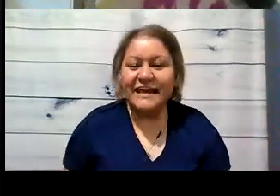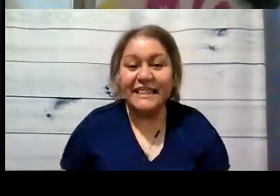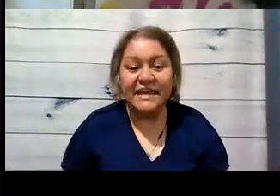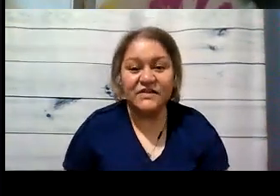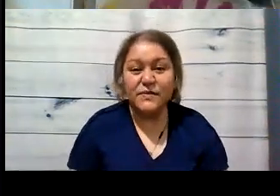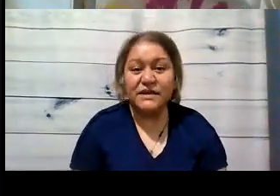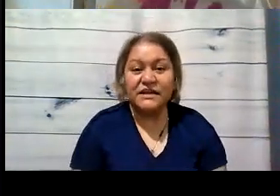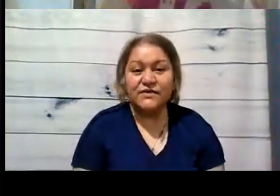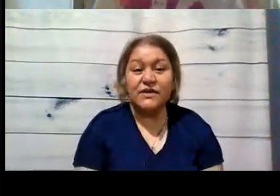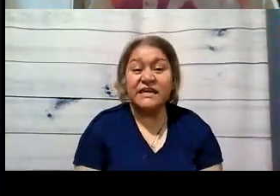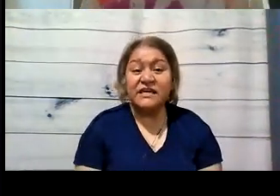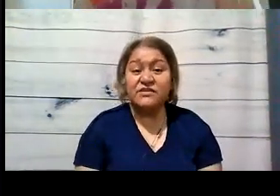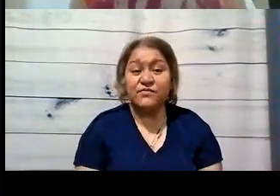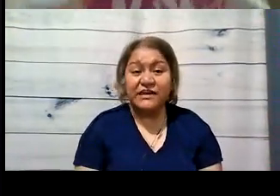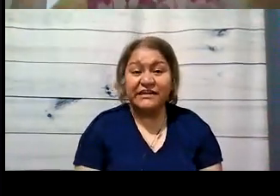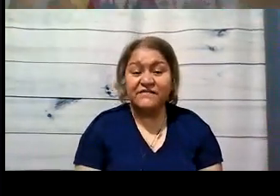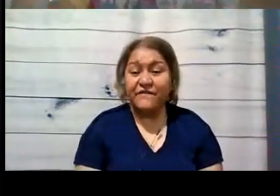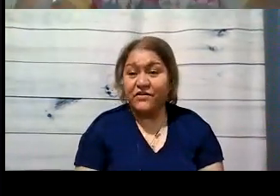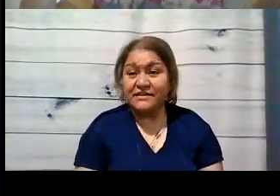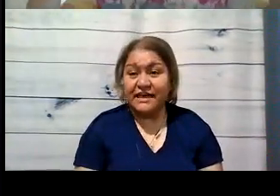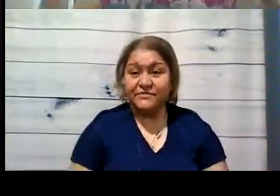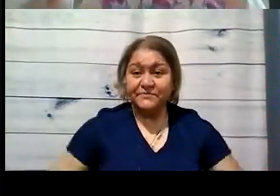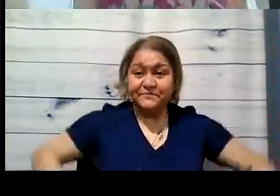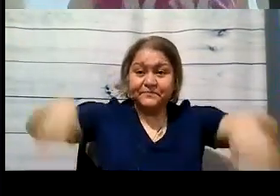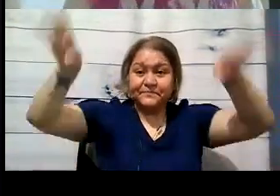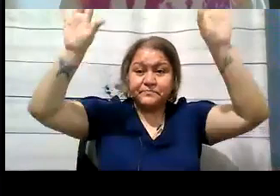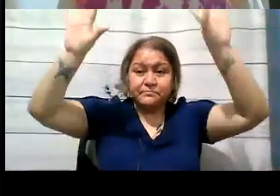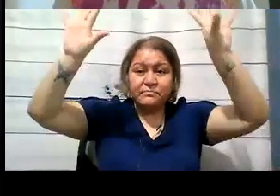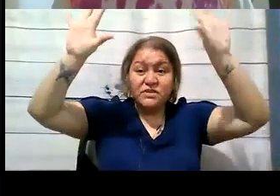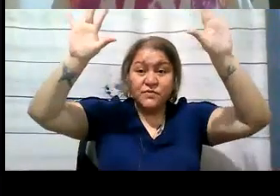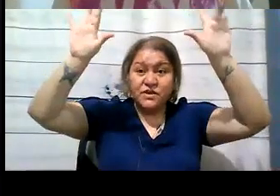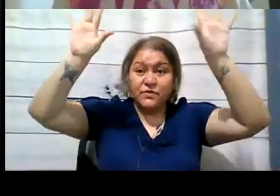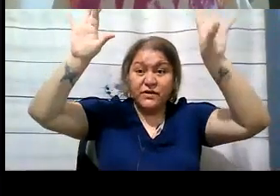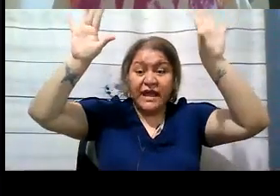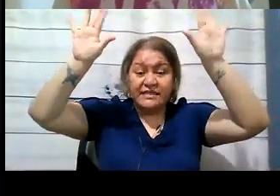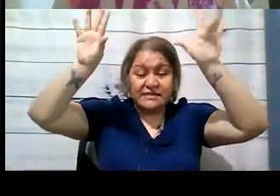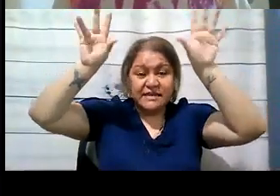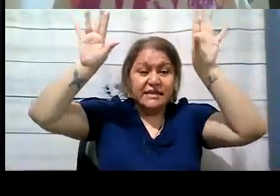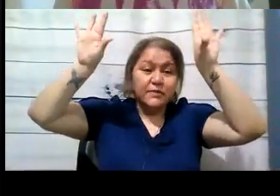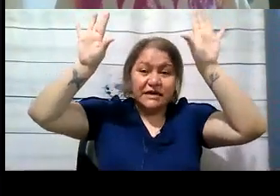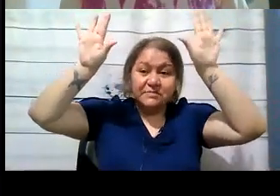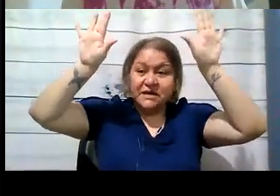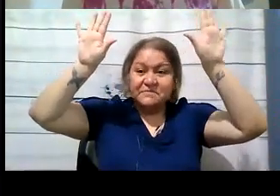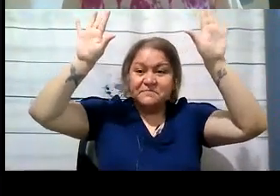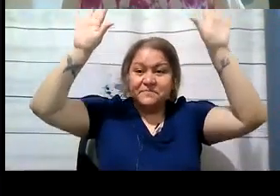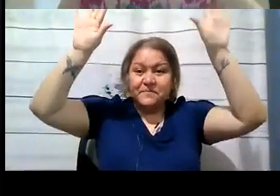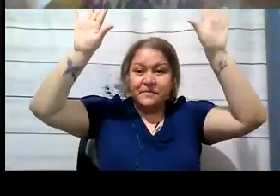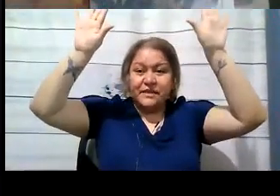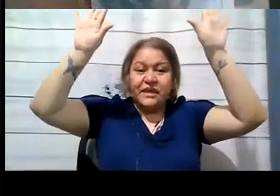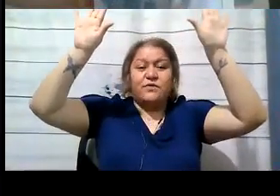All right. The next one we're going to do is Rain is Falling Down. So we'll start with our hands way up